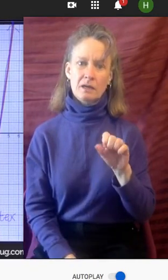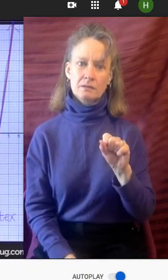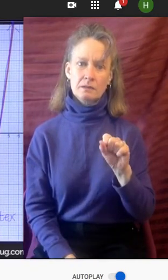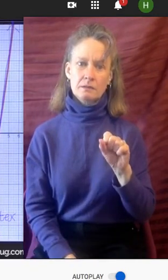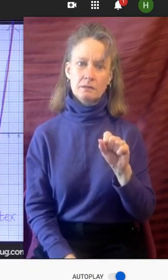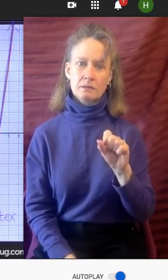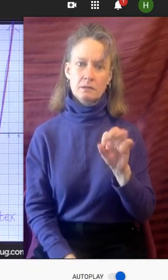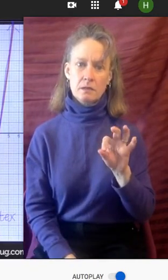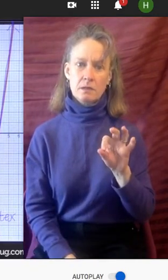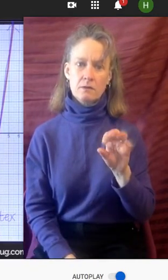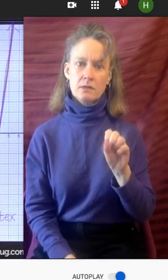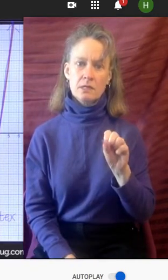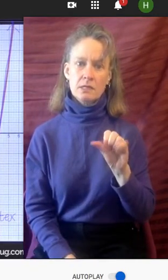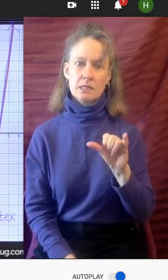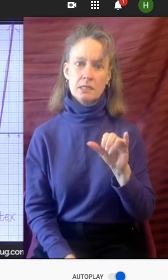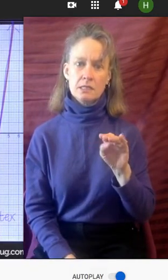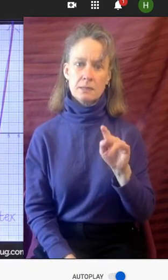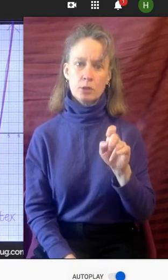that? Let me show you.